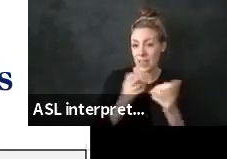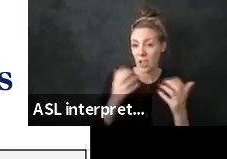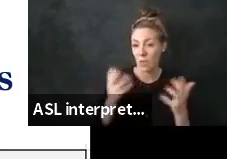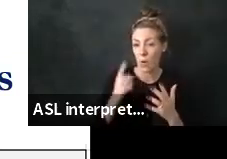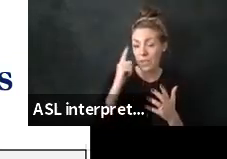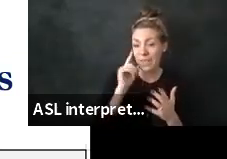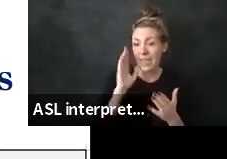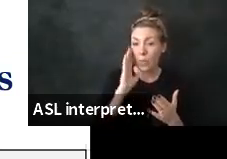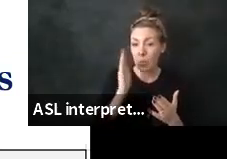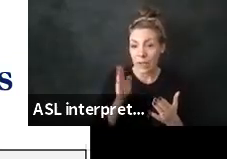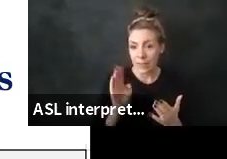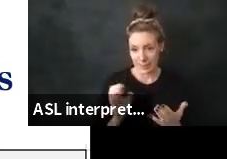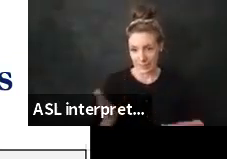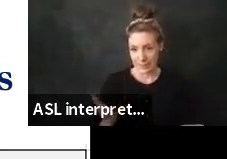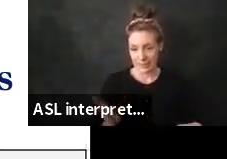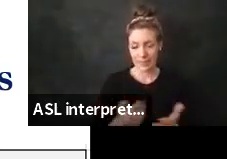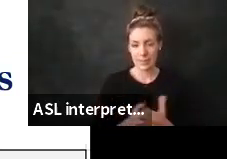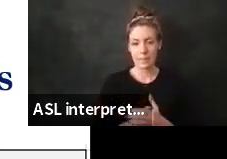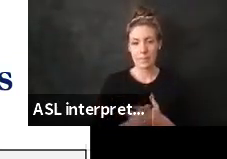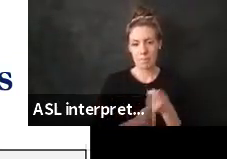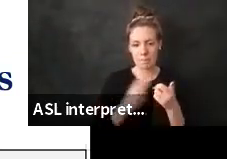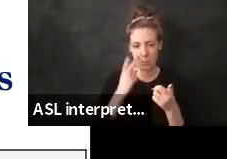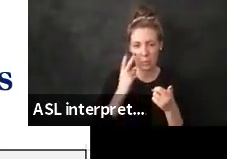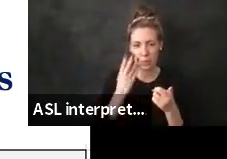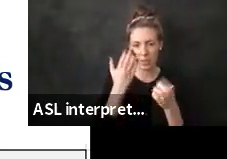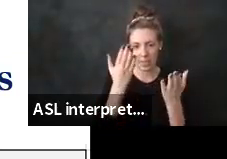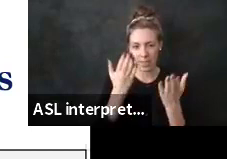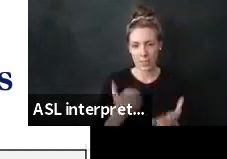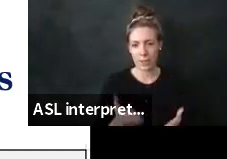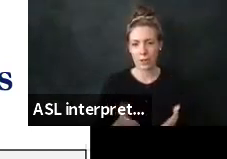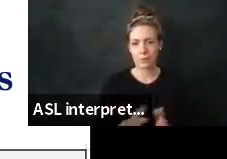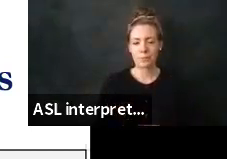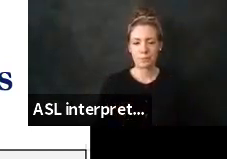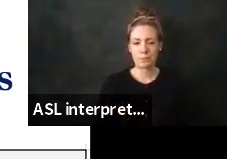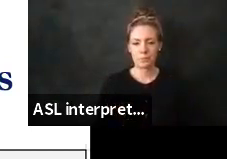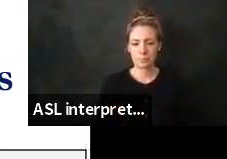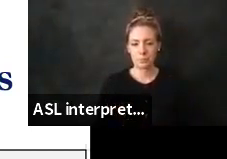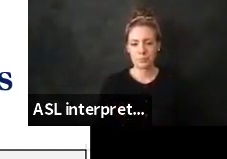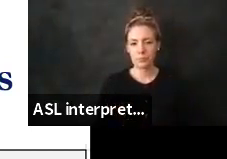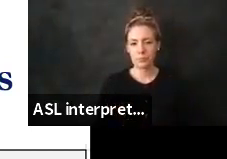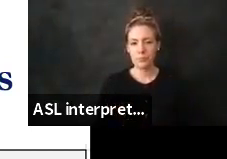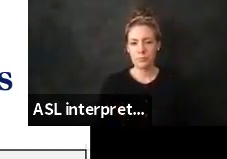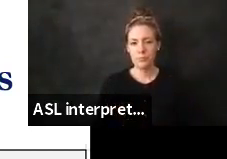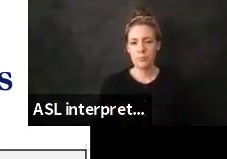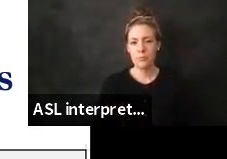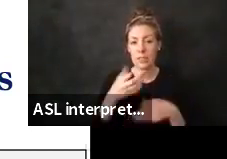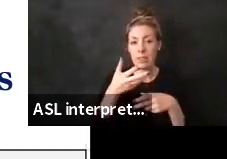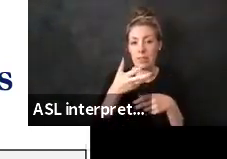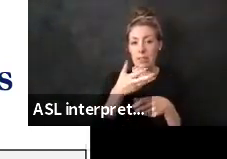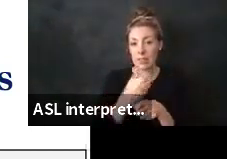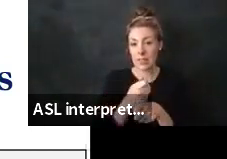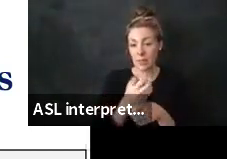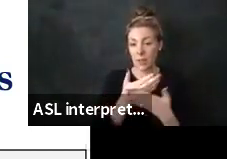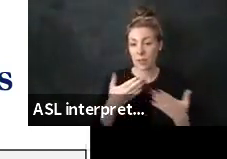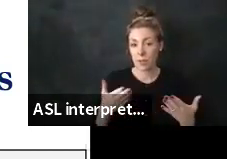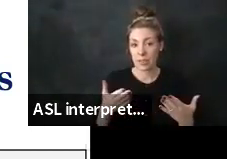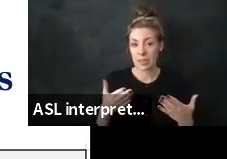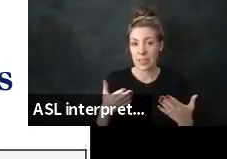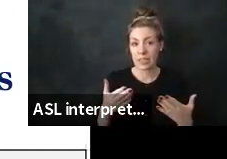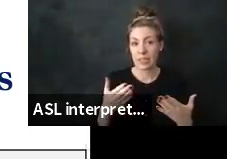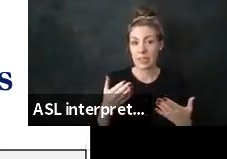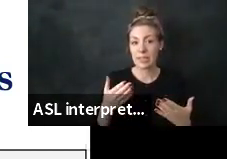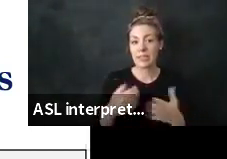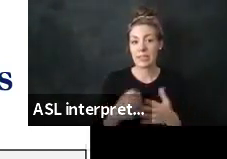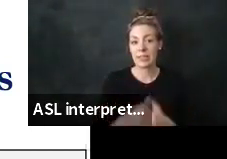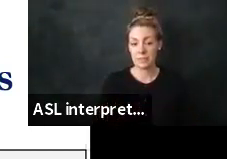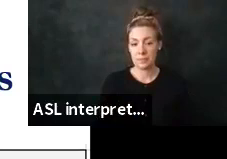be. And what you're seeing on the screen is a summary of those estimates if we applied them to the current